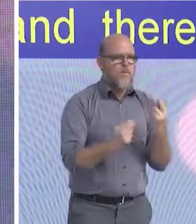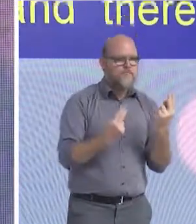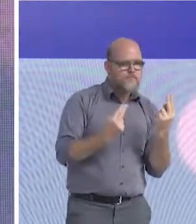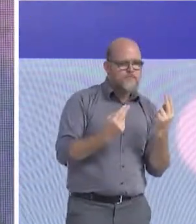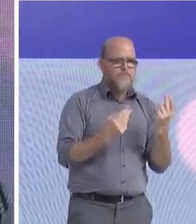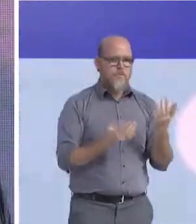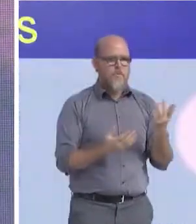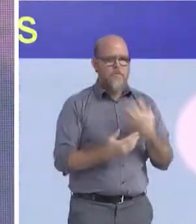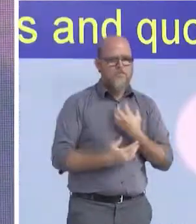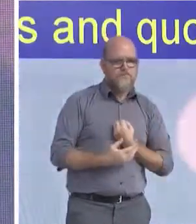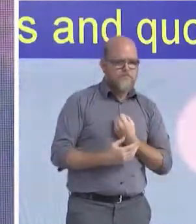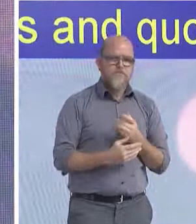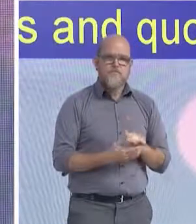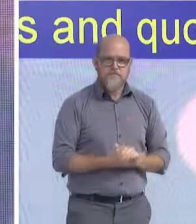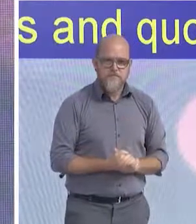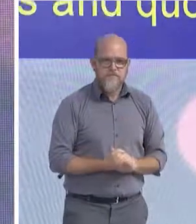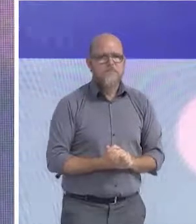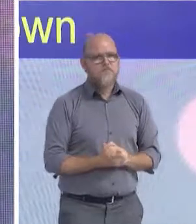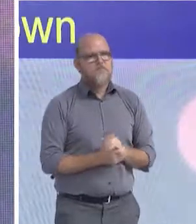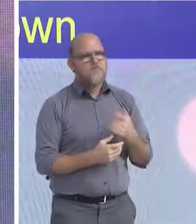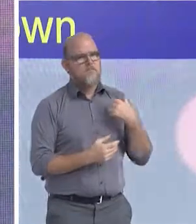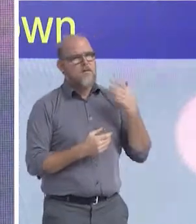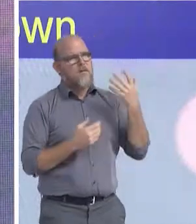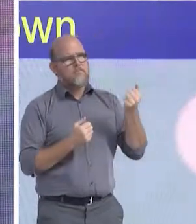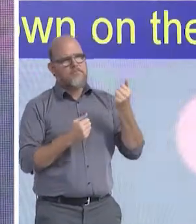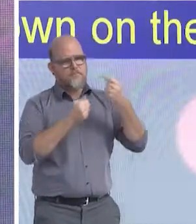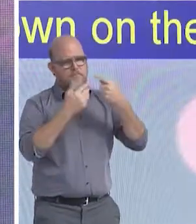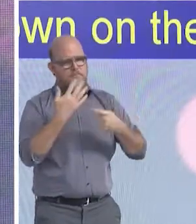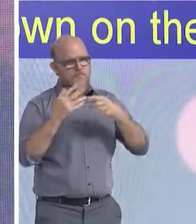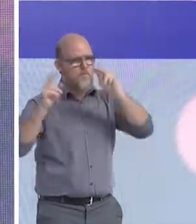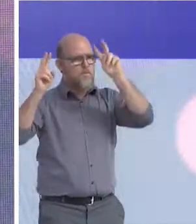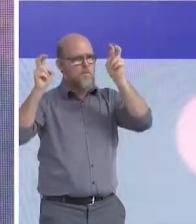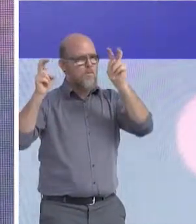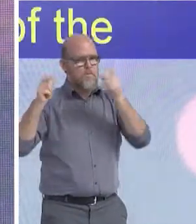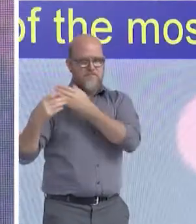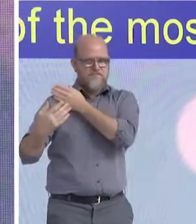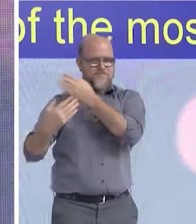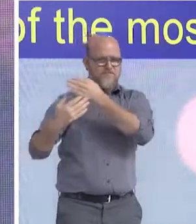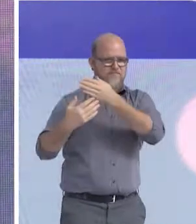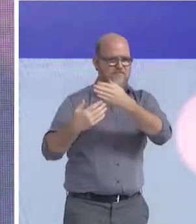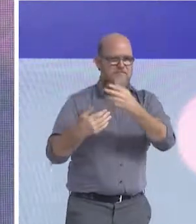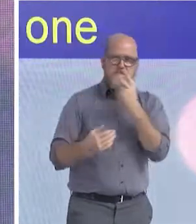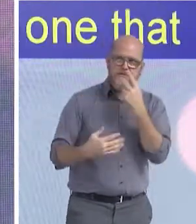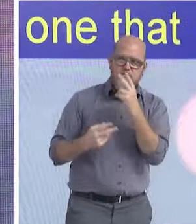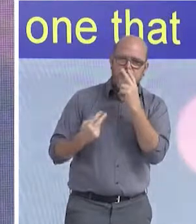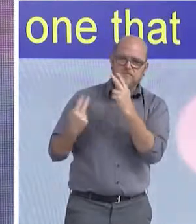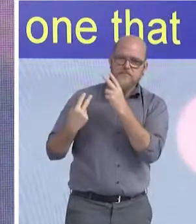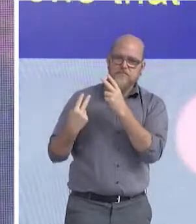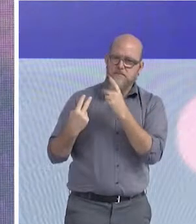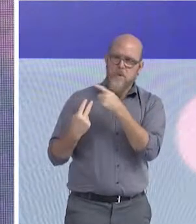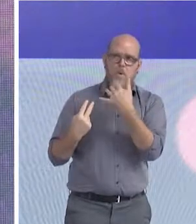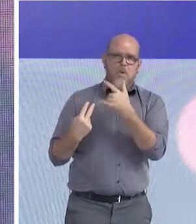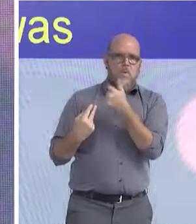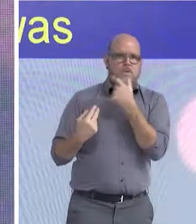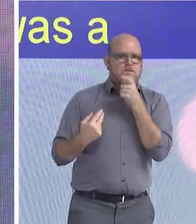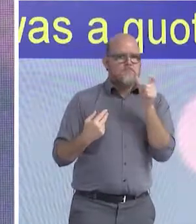quotations being shown on the screen. And one of the most powerful ones and one that resonated with me was a quotation that said,